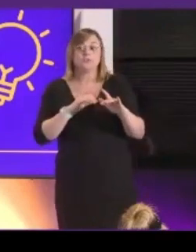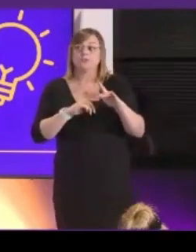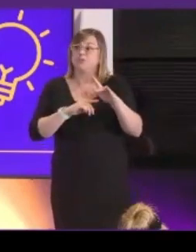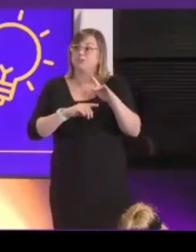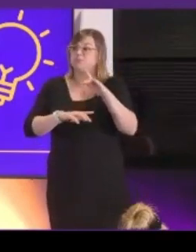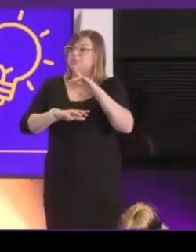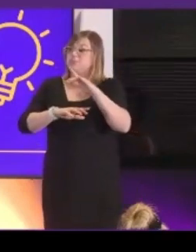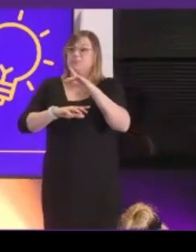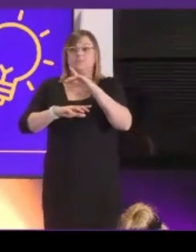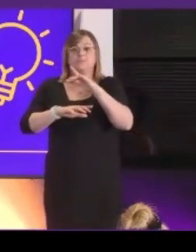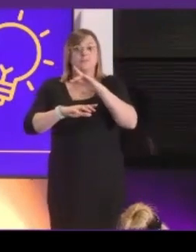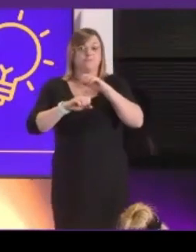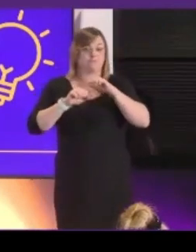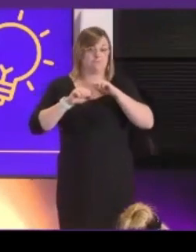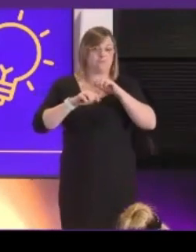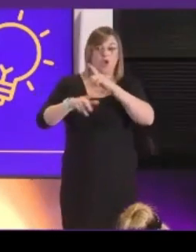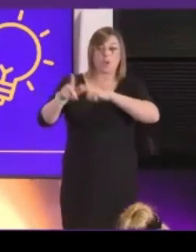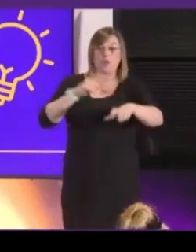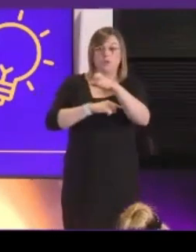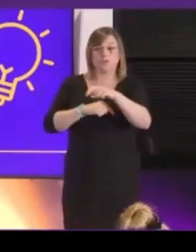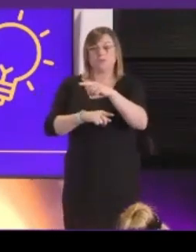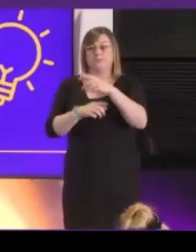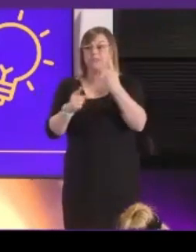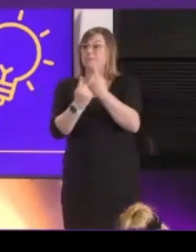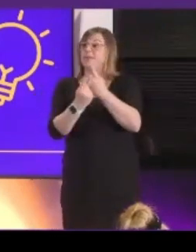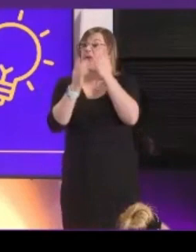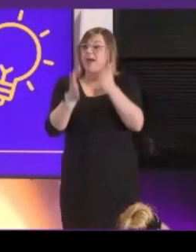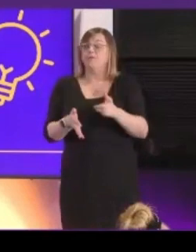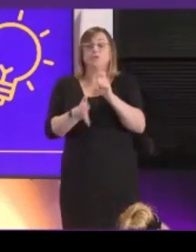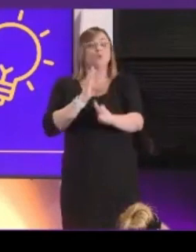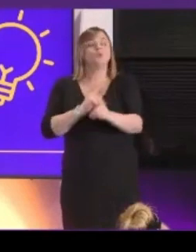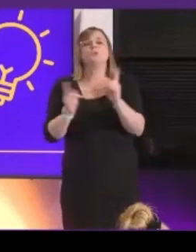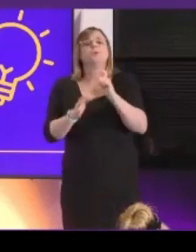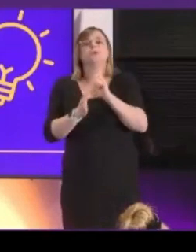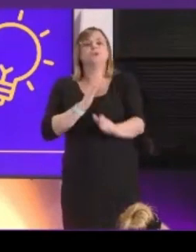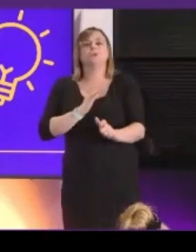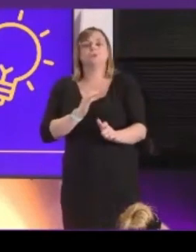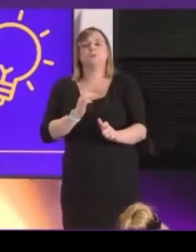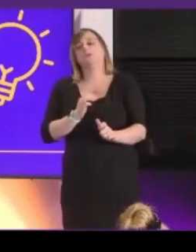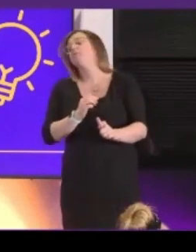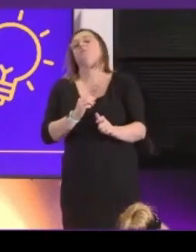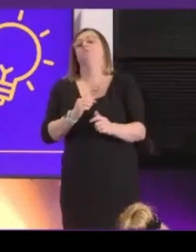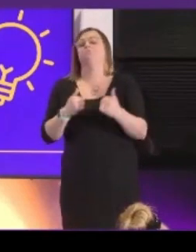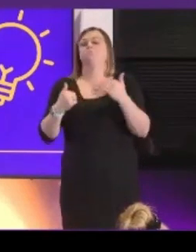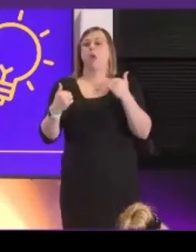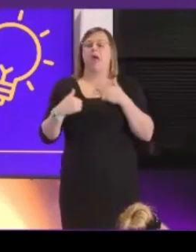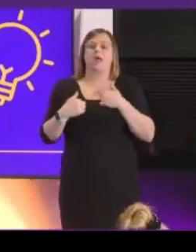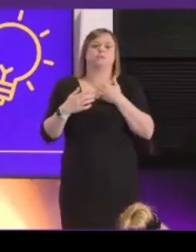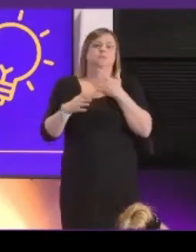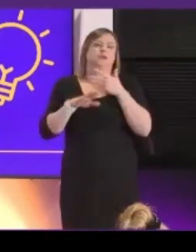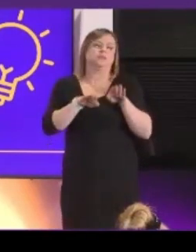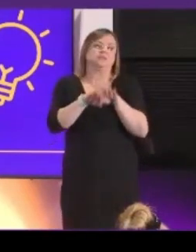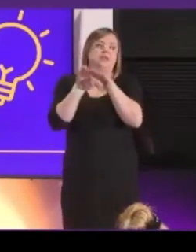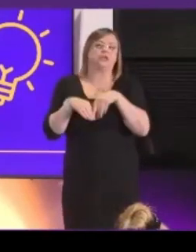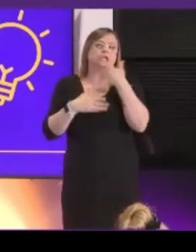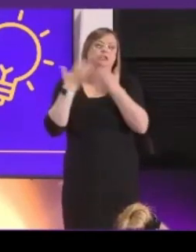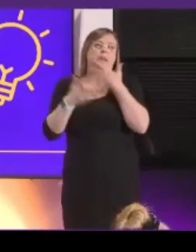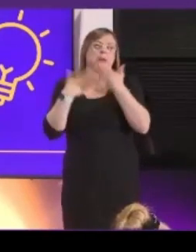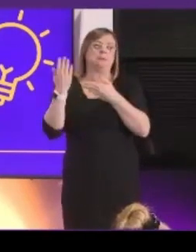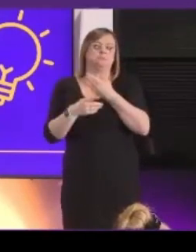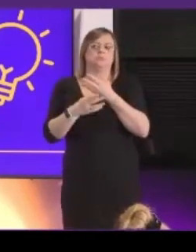community that this was something that they had to do. So what do we do? So I had a standard spiel. Some of you have heard it many